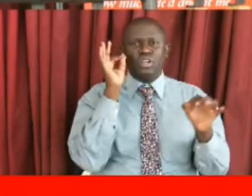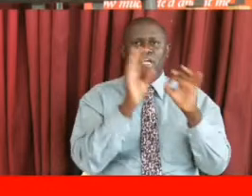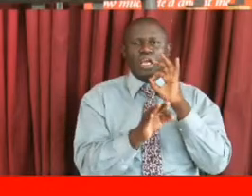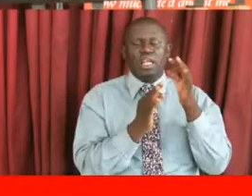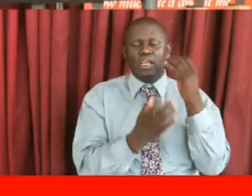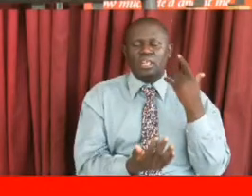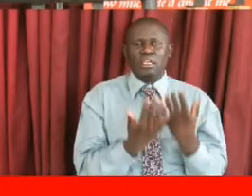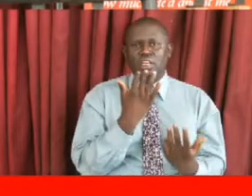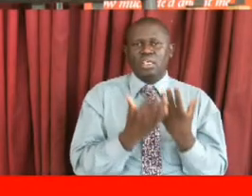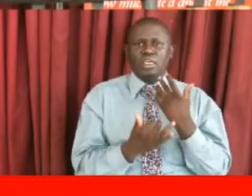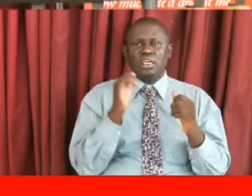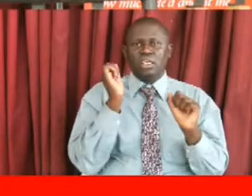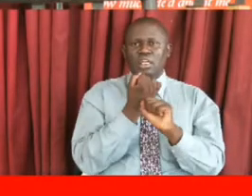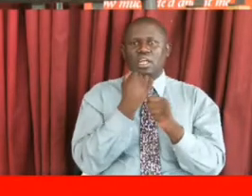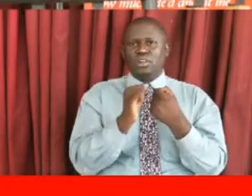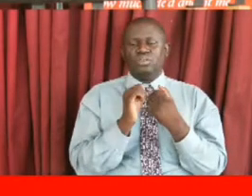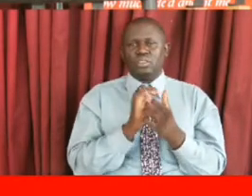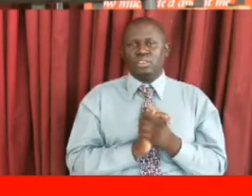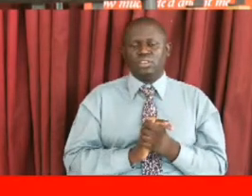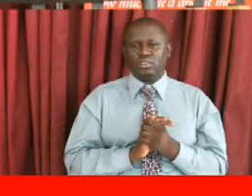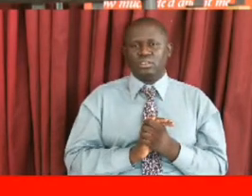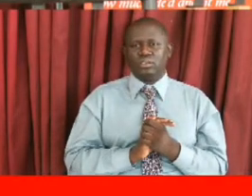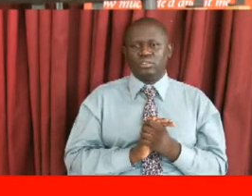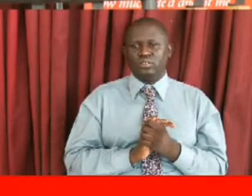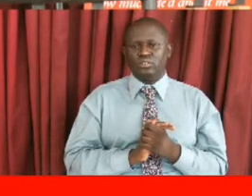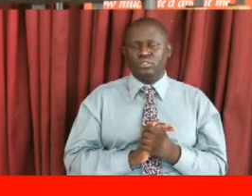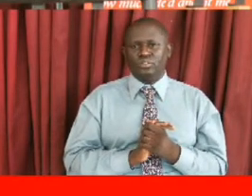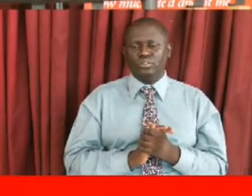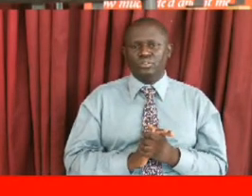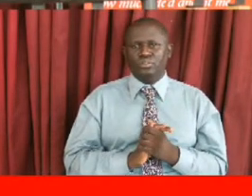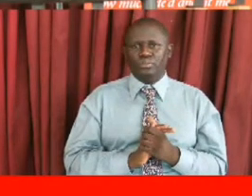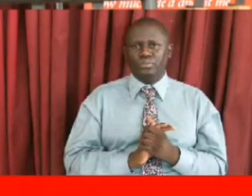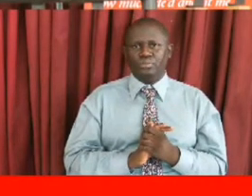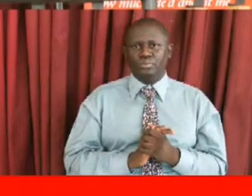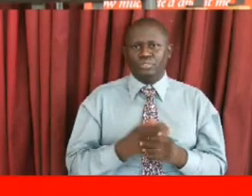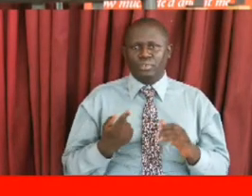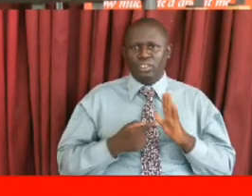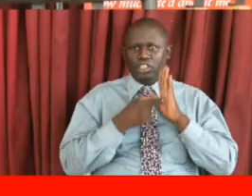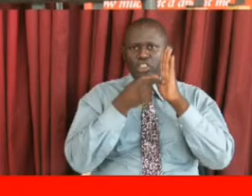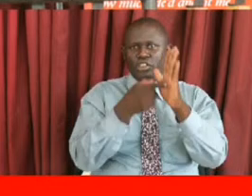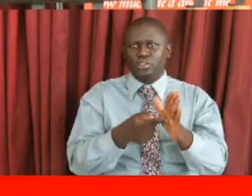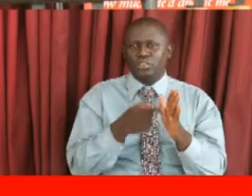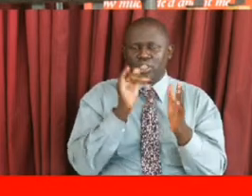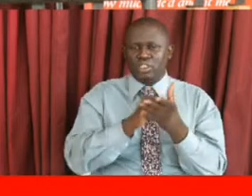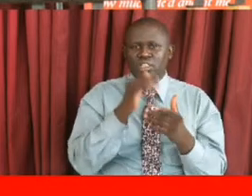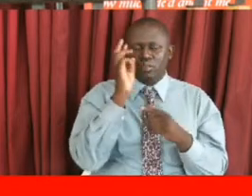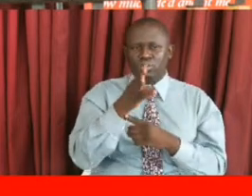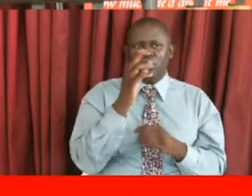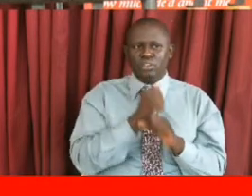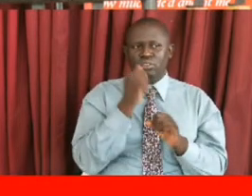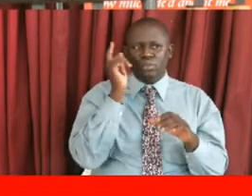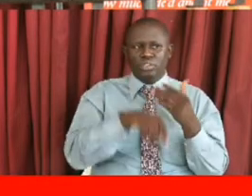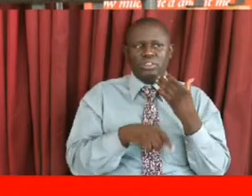against will never be able to Prevail it shows that they will be